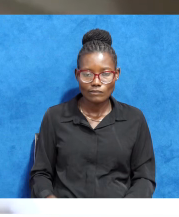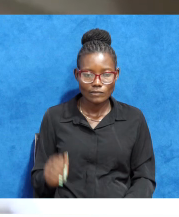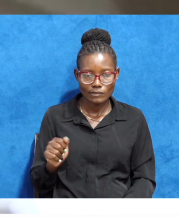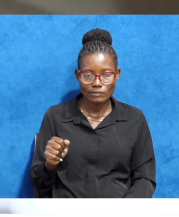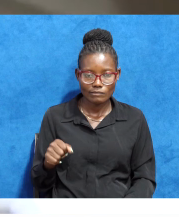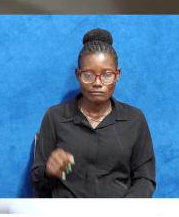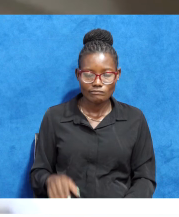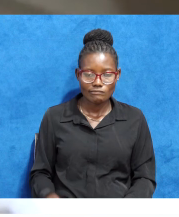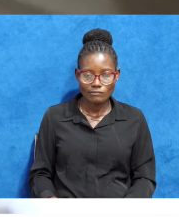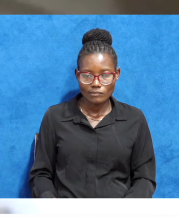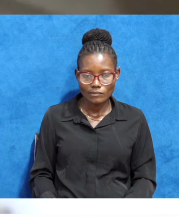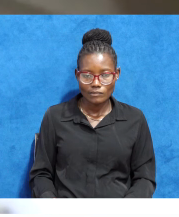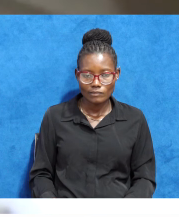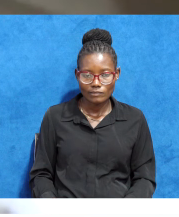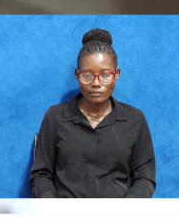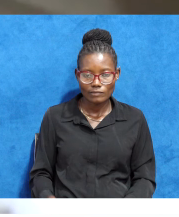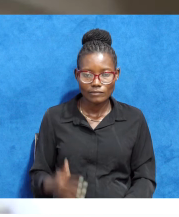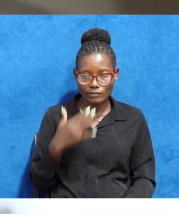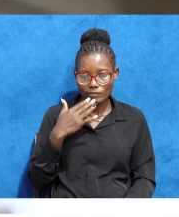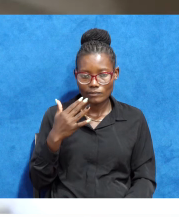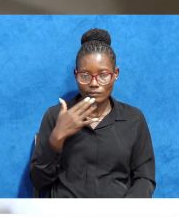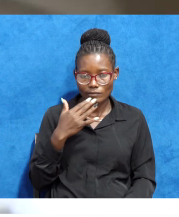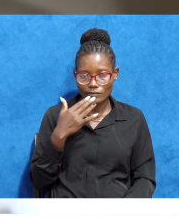position. Does that help answer the question?